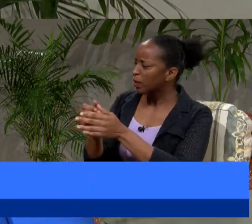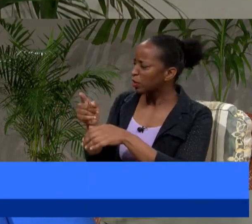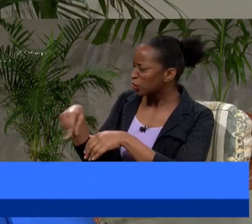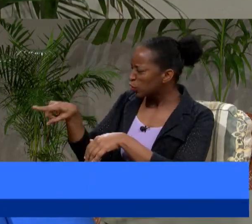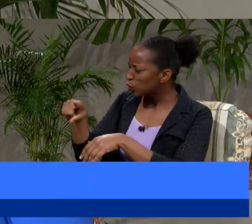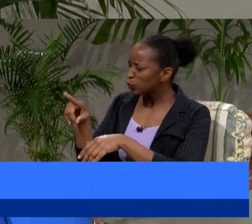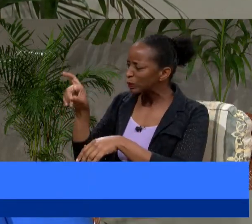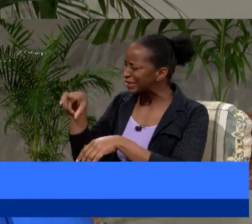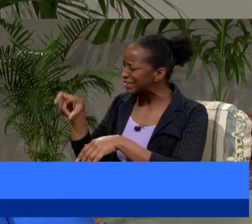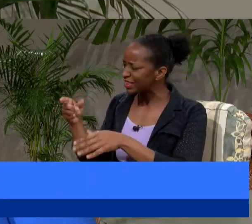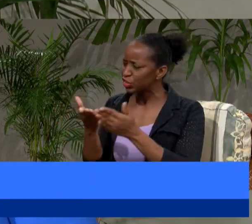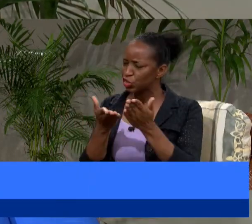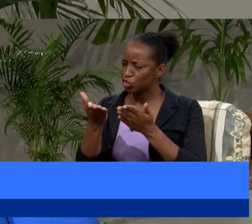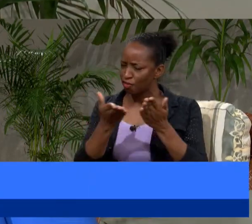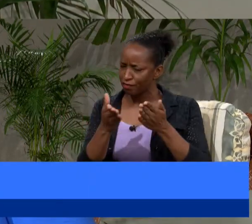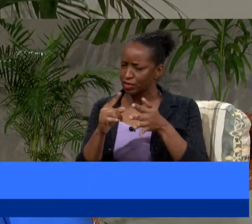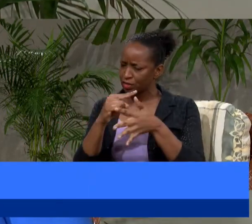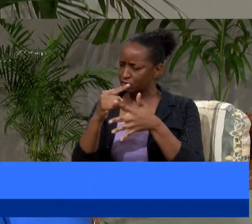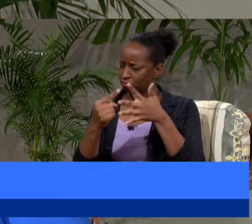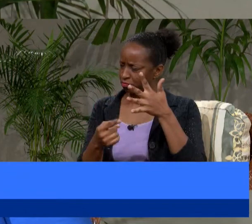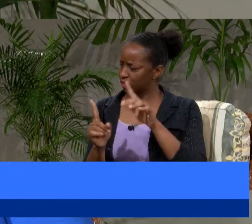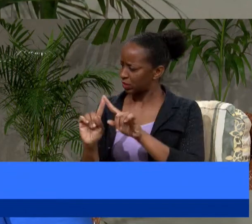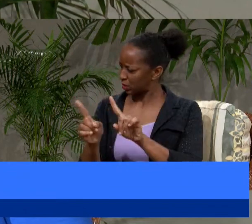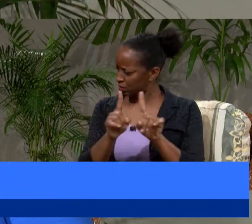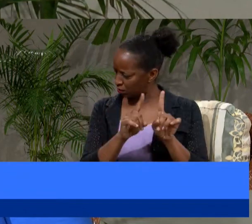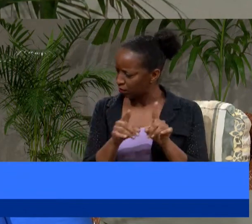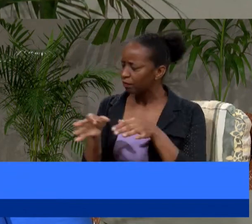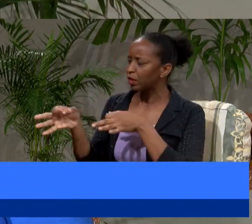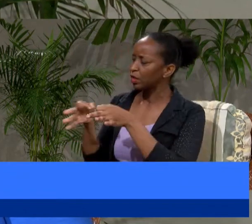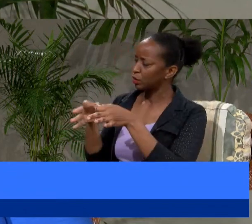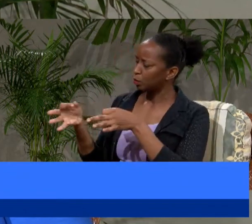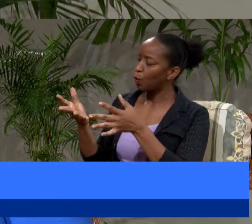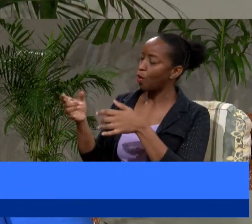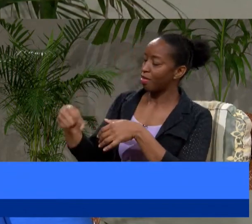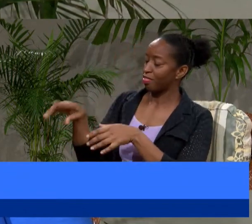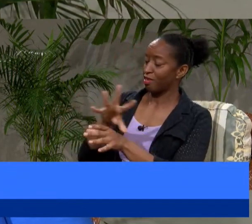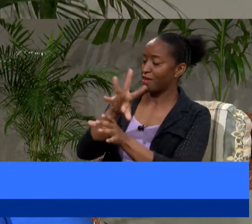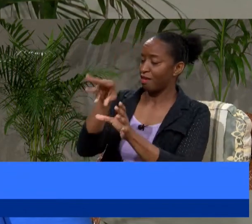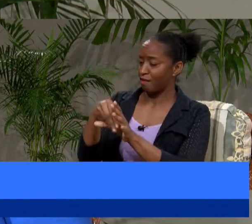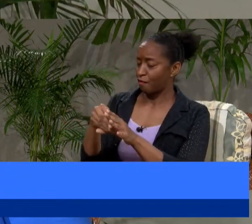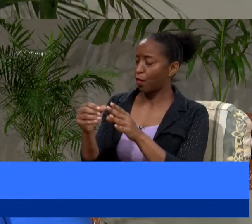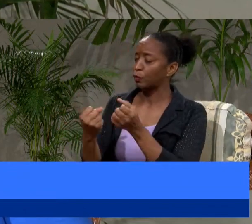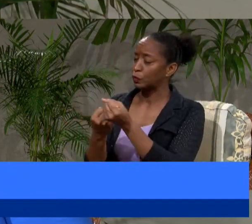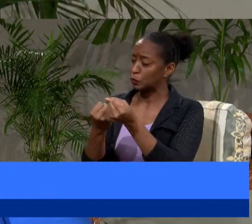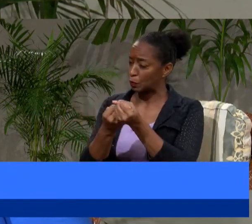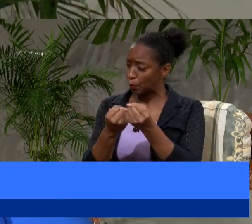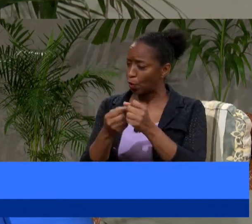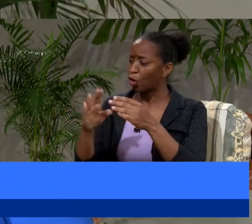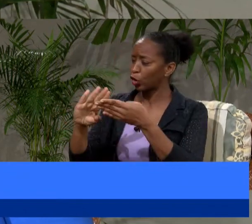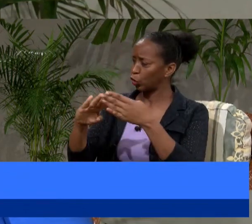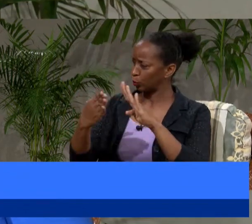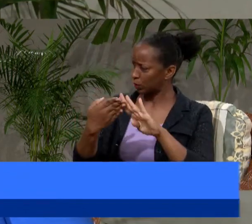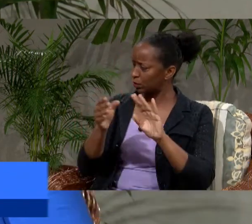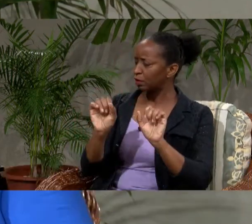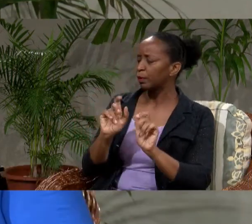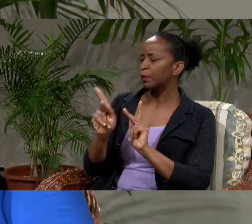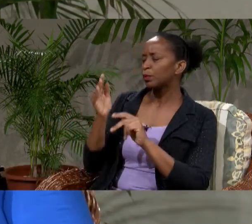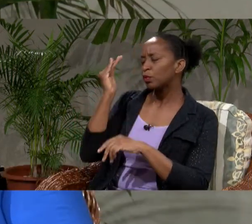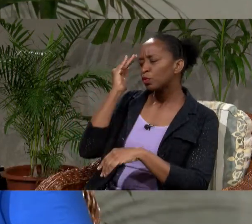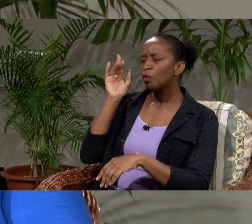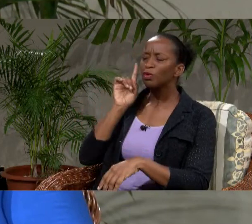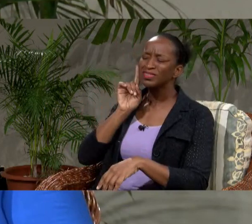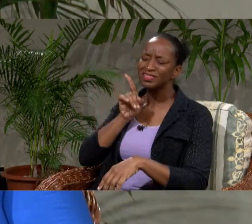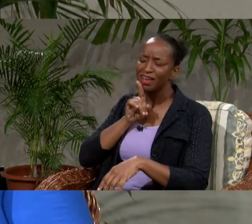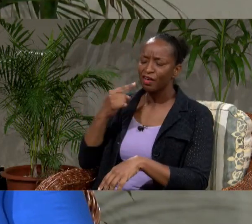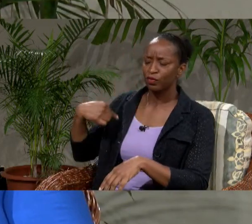be able to be involved in the community, because being involved in the community, others be able to see who we are, what we can